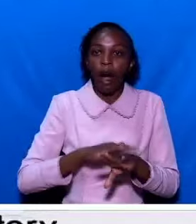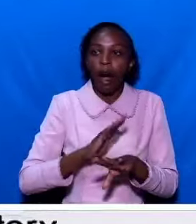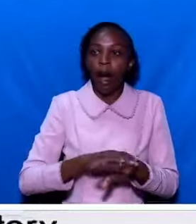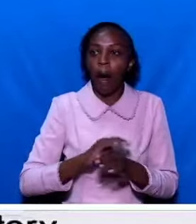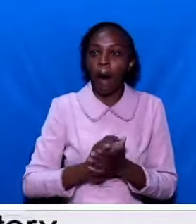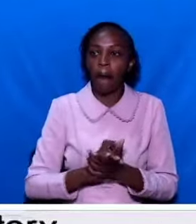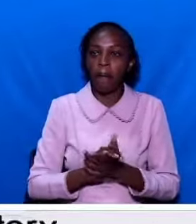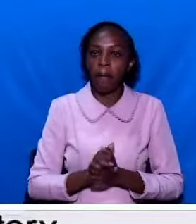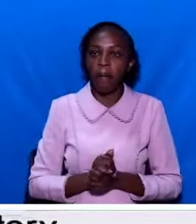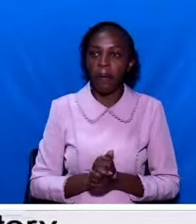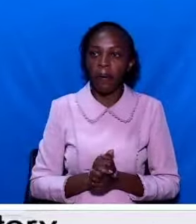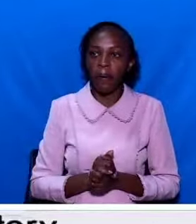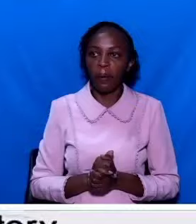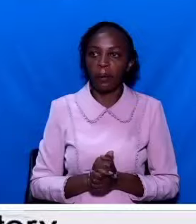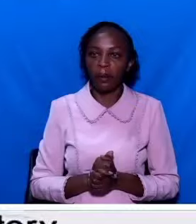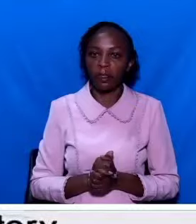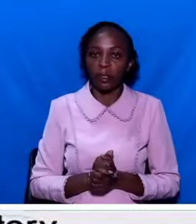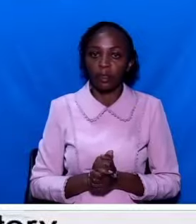for your good.